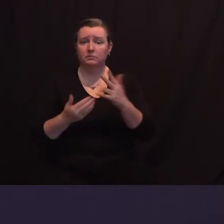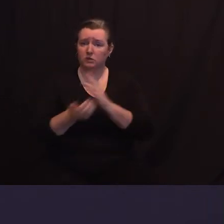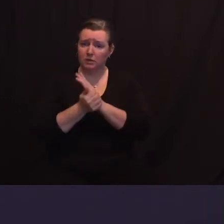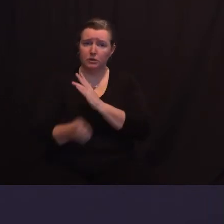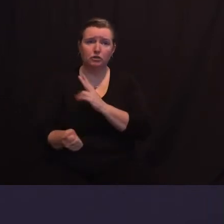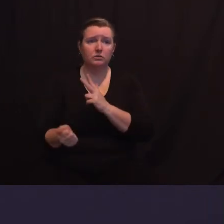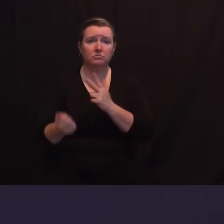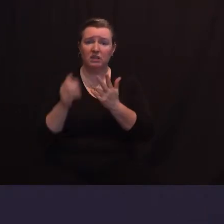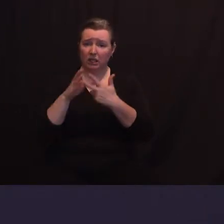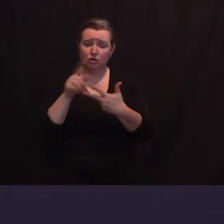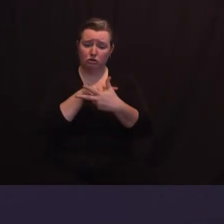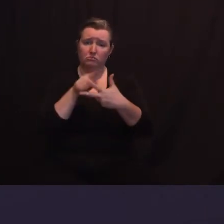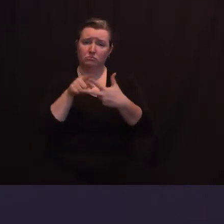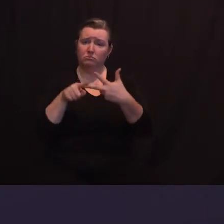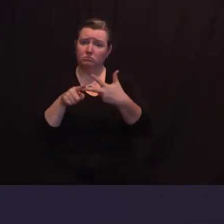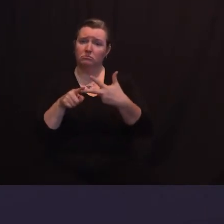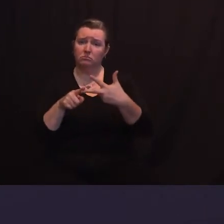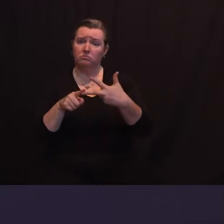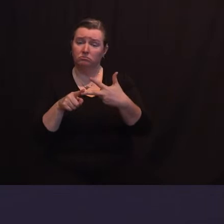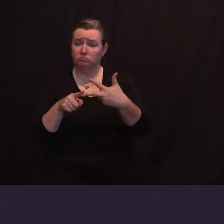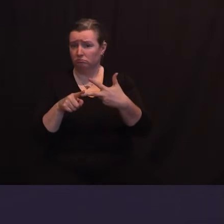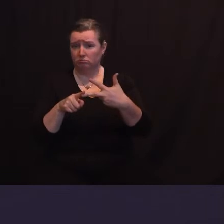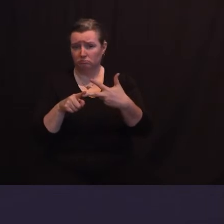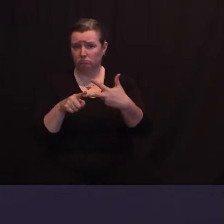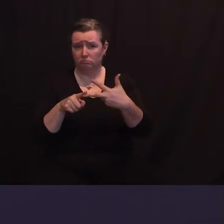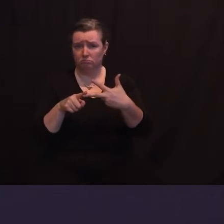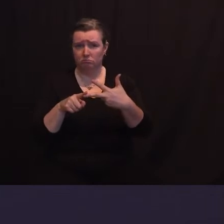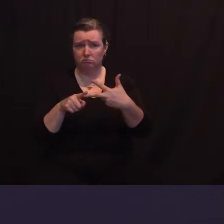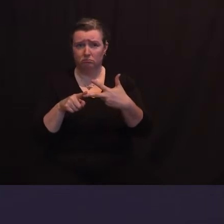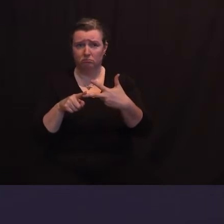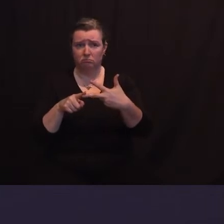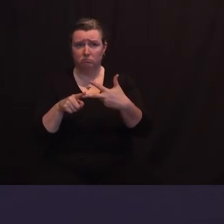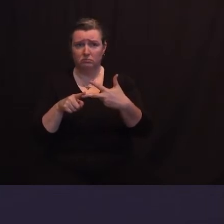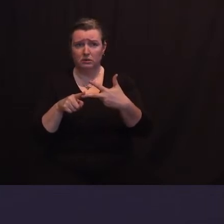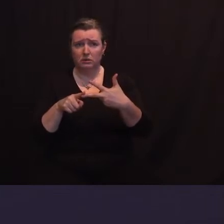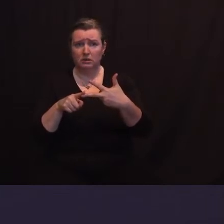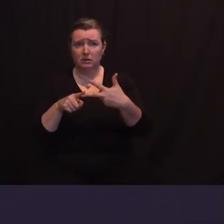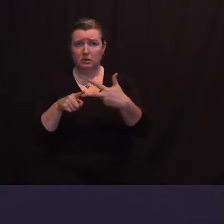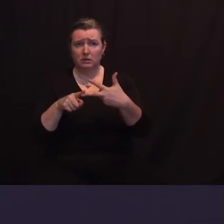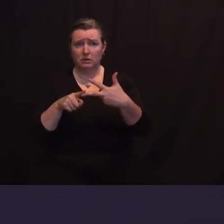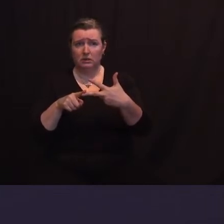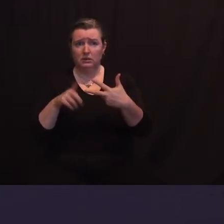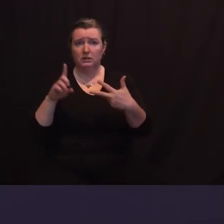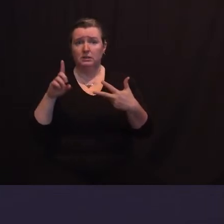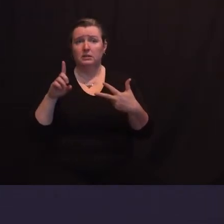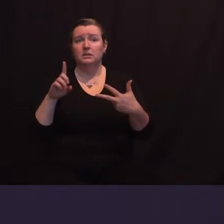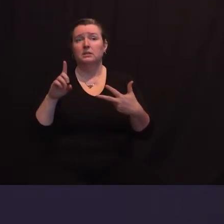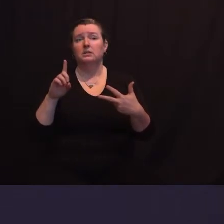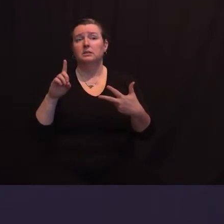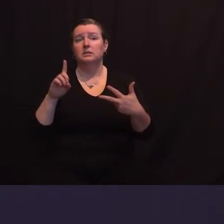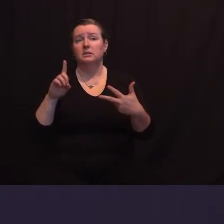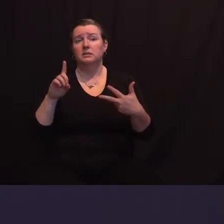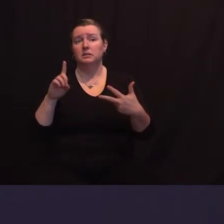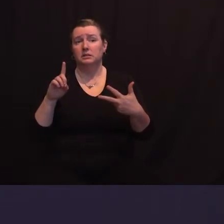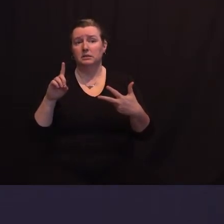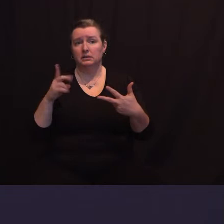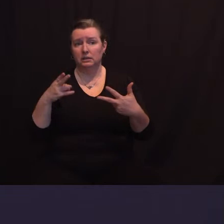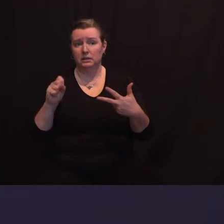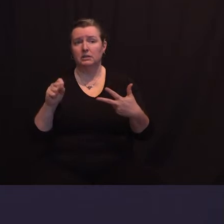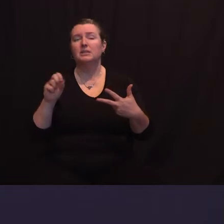those organizations. Sarah Adelman in Human Services, Sean LaTourette in DP, and